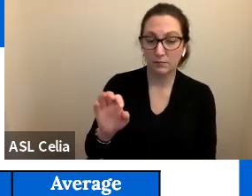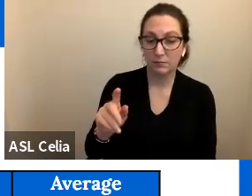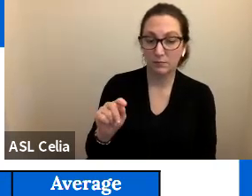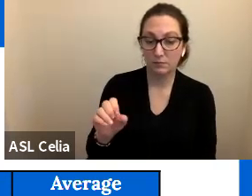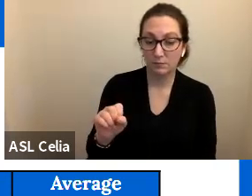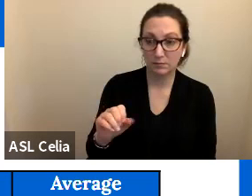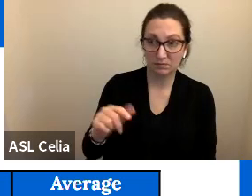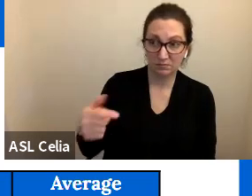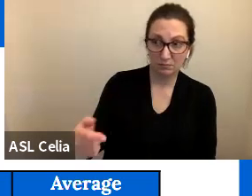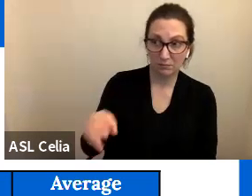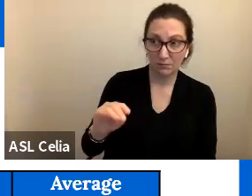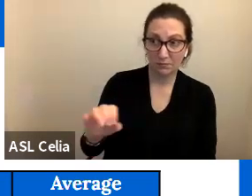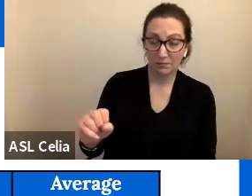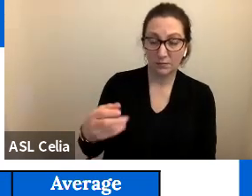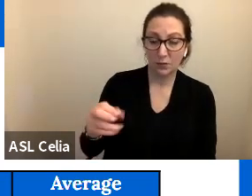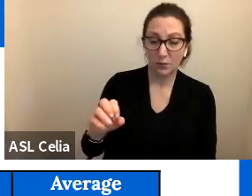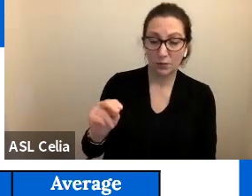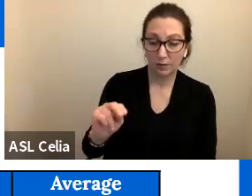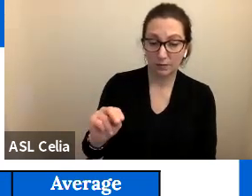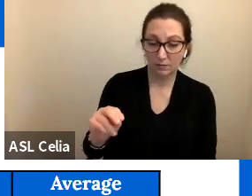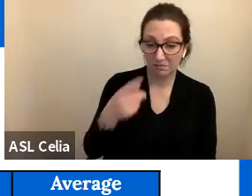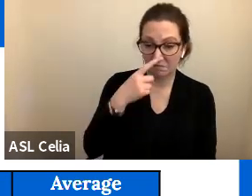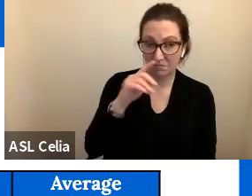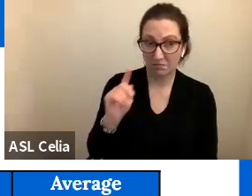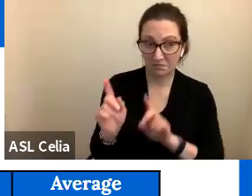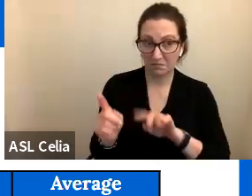wants to tackle that question, and then certainly Ms.